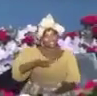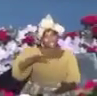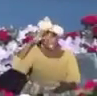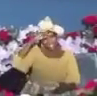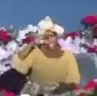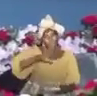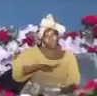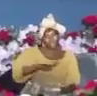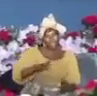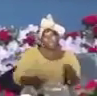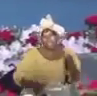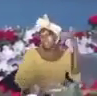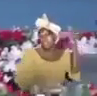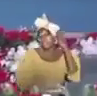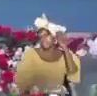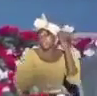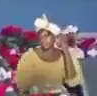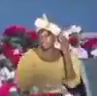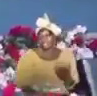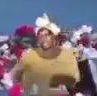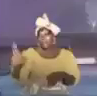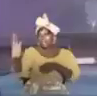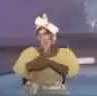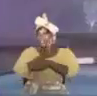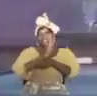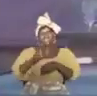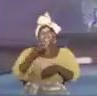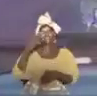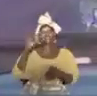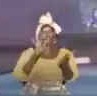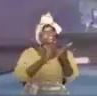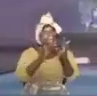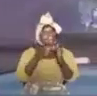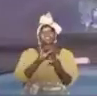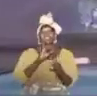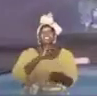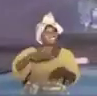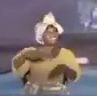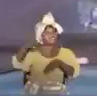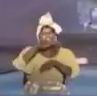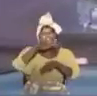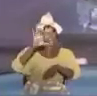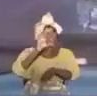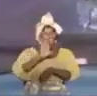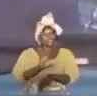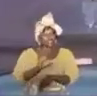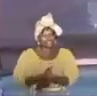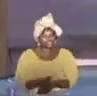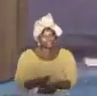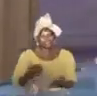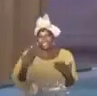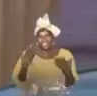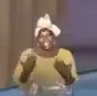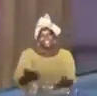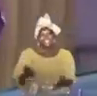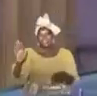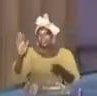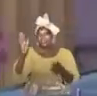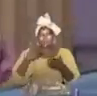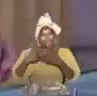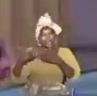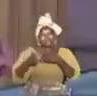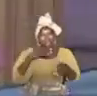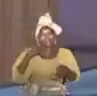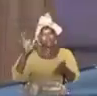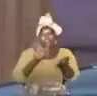me. This business of Jesus Christ is beyond church. This issue of Jesus